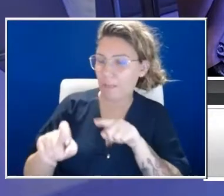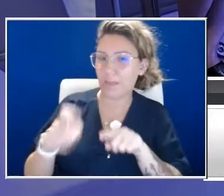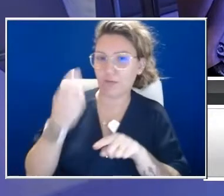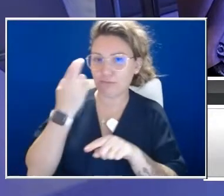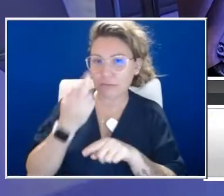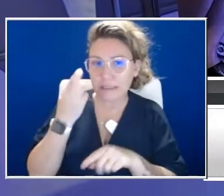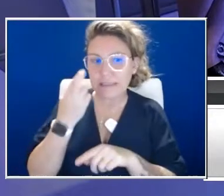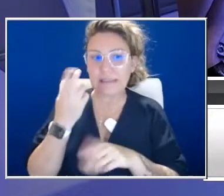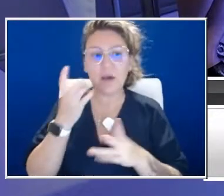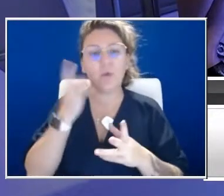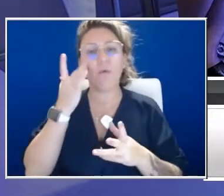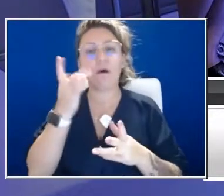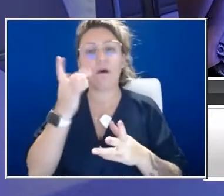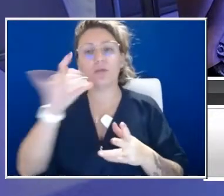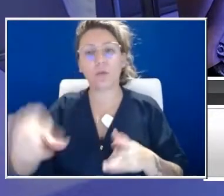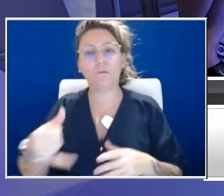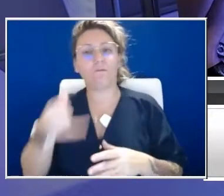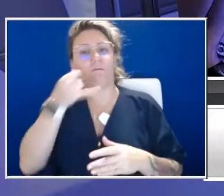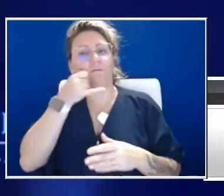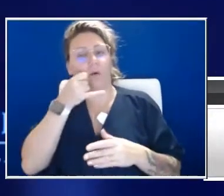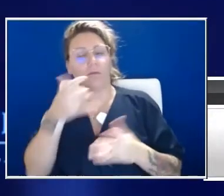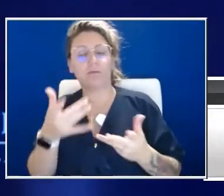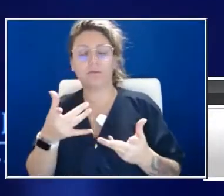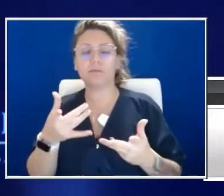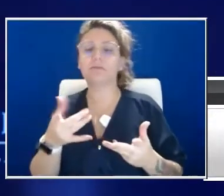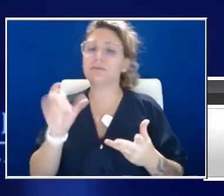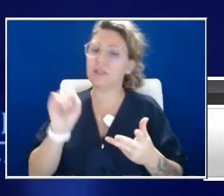pick up the phone, right? Tell us about that. We've heard